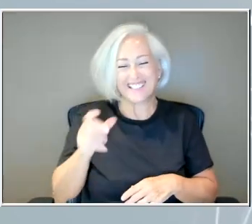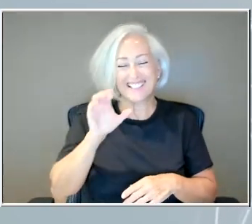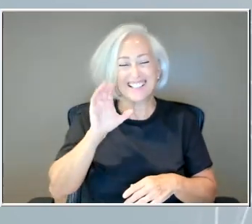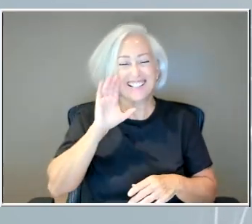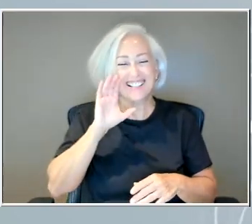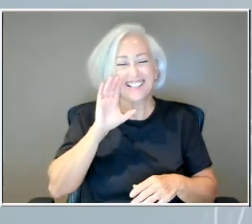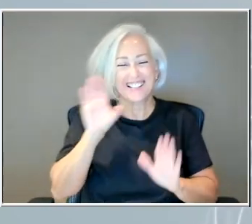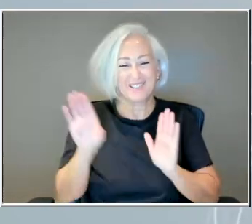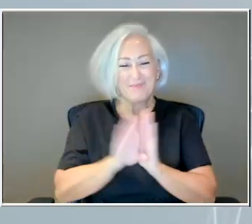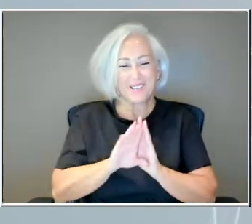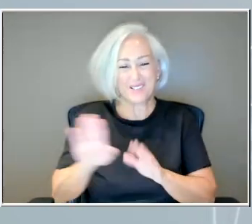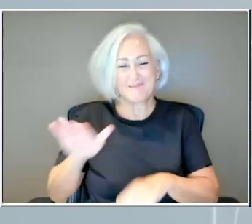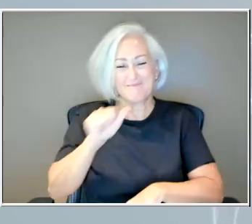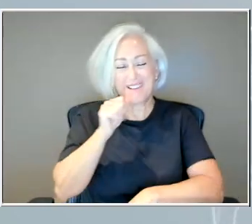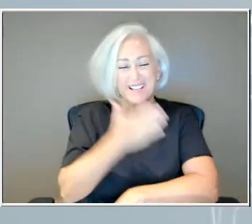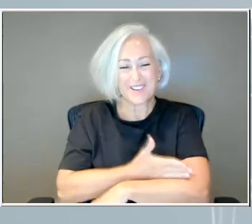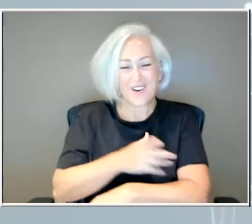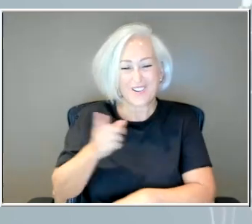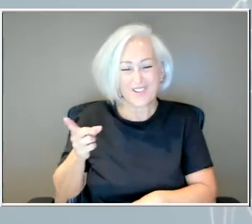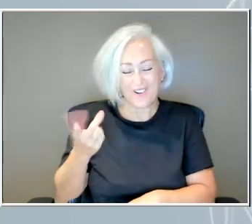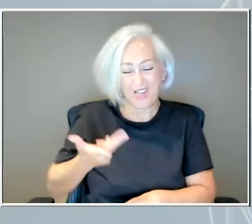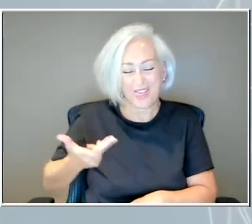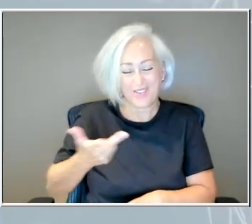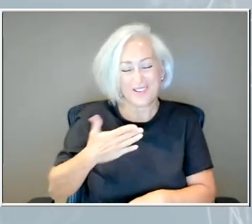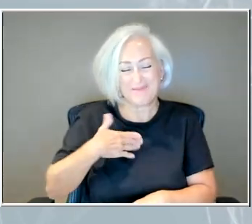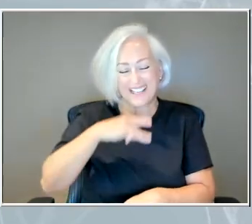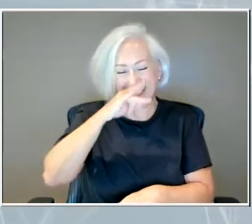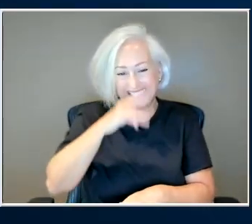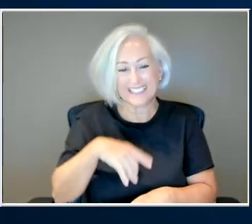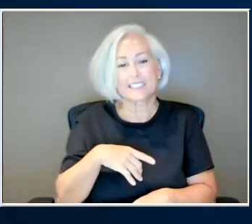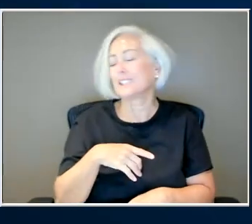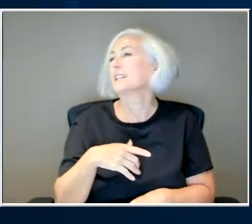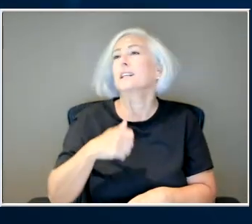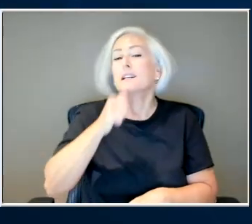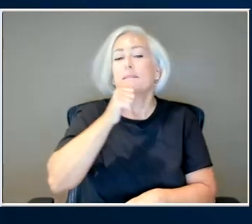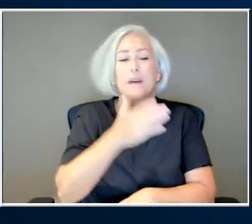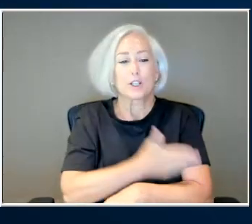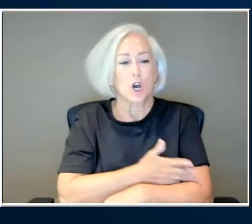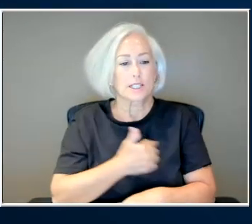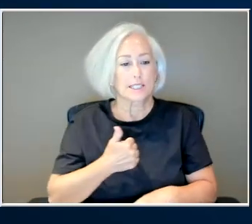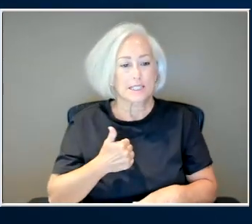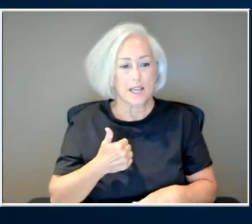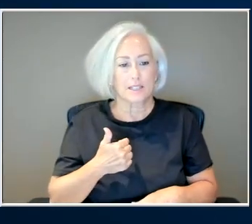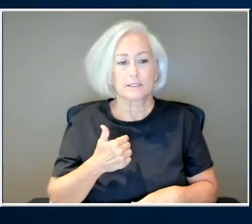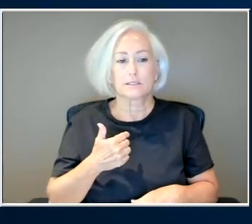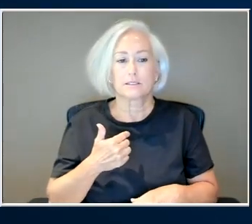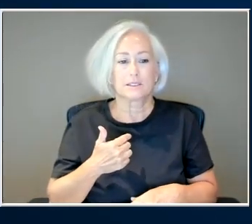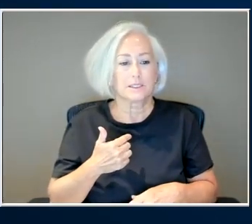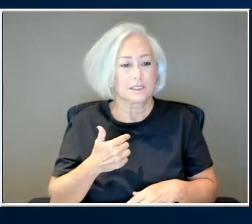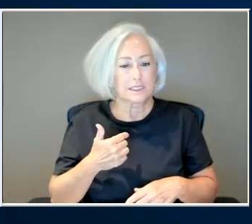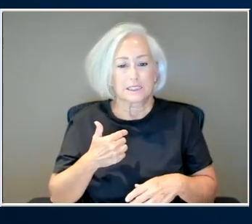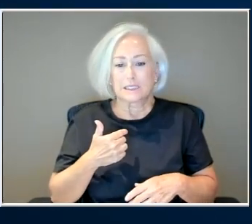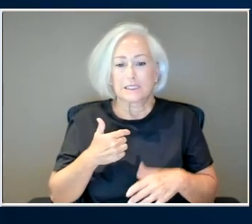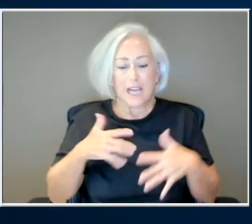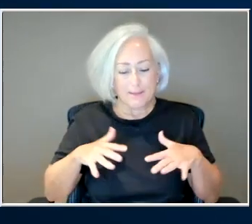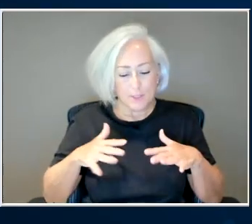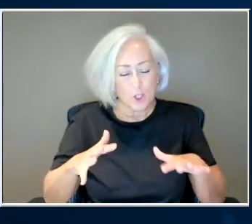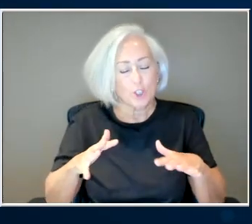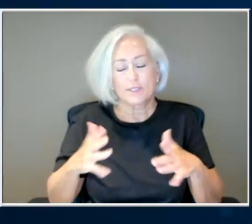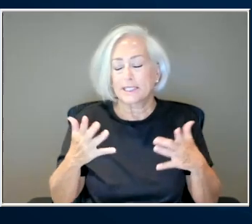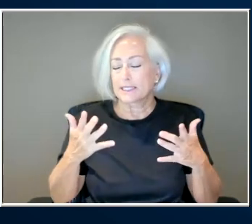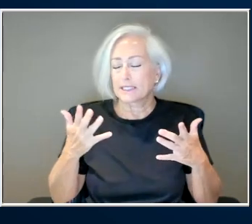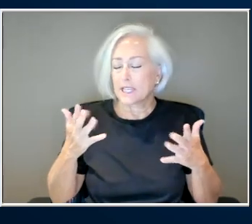there, and she said, we'd love to. I'm nervous about your health. I'd love to see. I want to see you around for a long